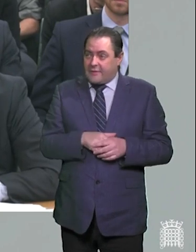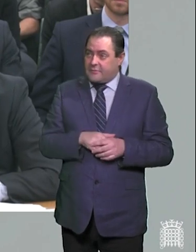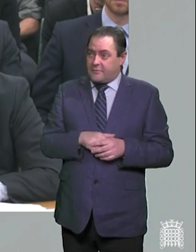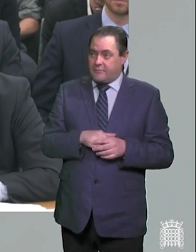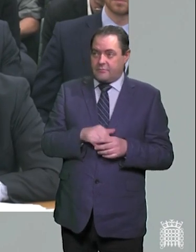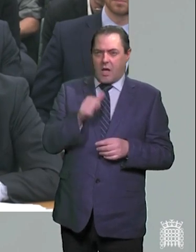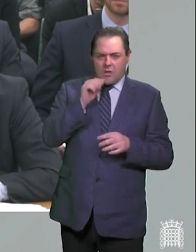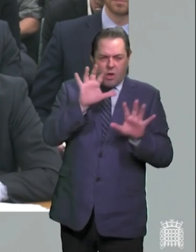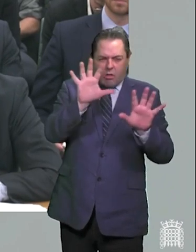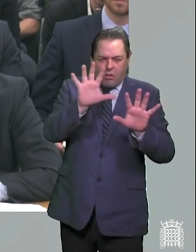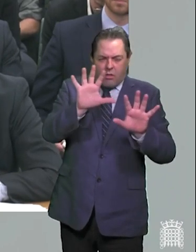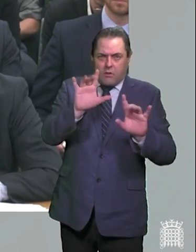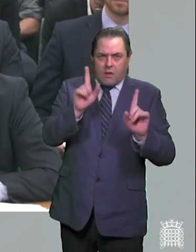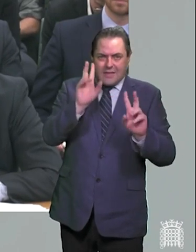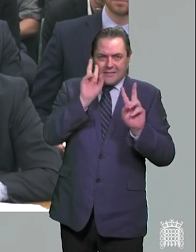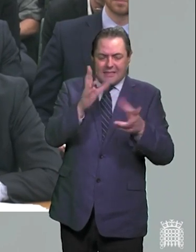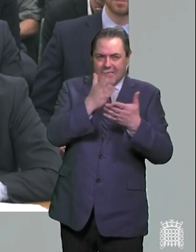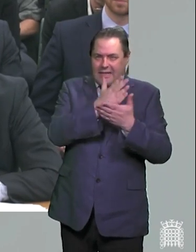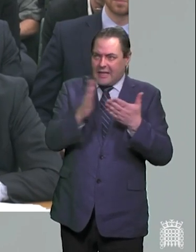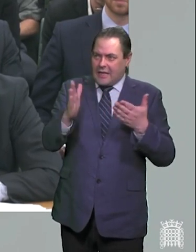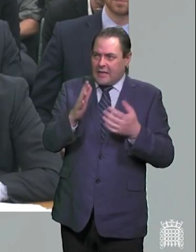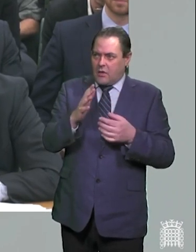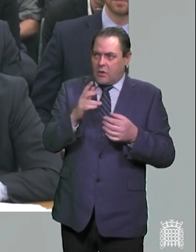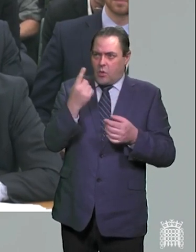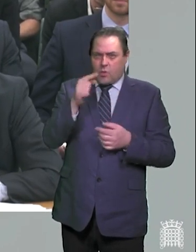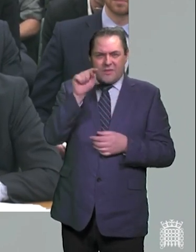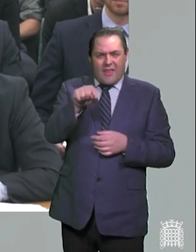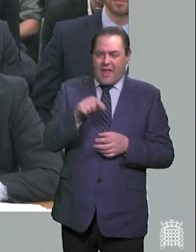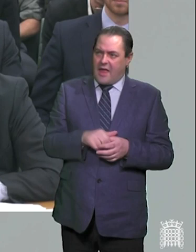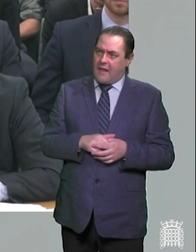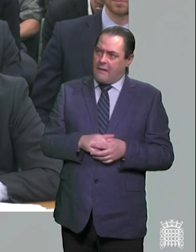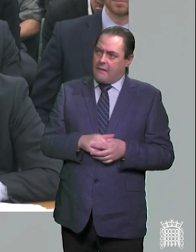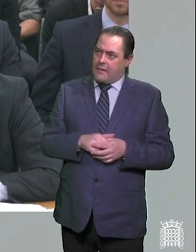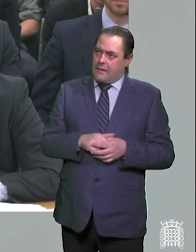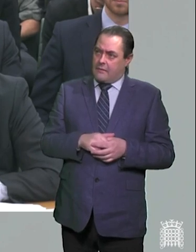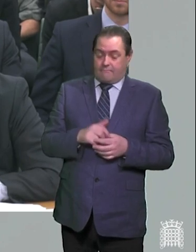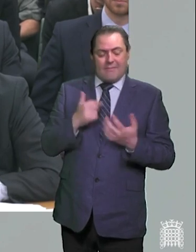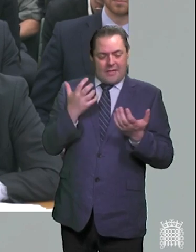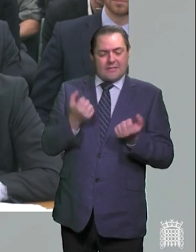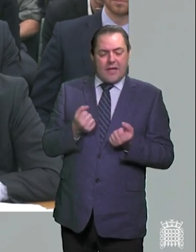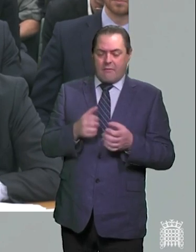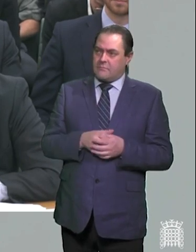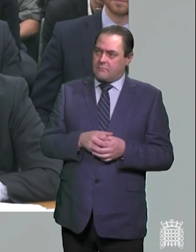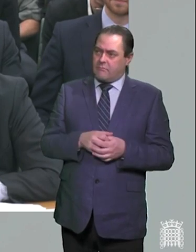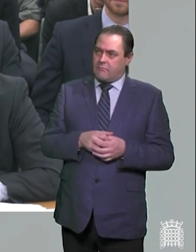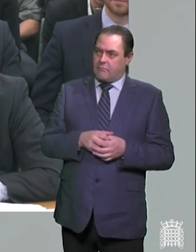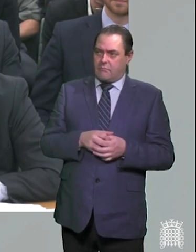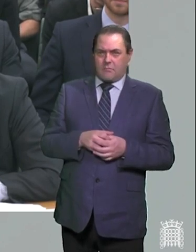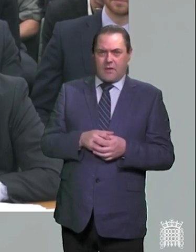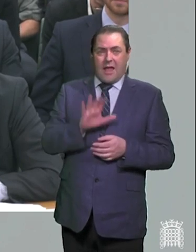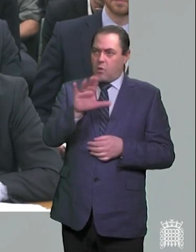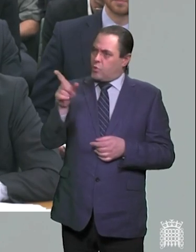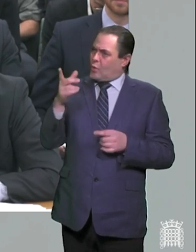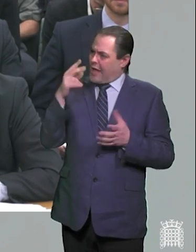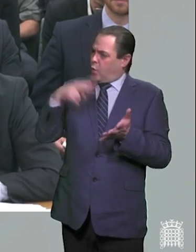the pixelation makes it difficult to work out exactly who is where. I accept that perfect social distancing